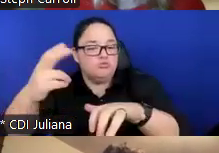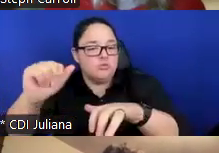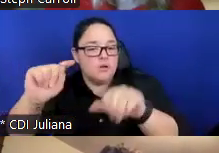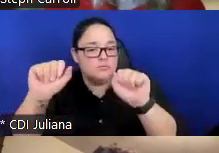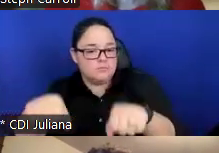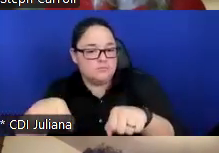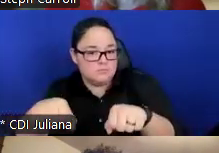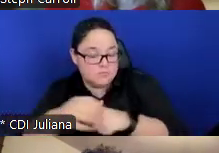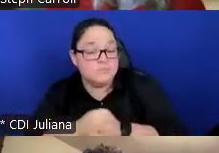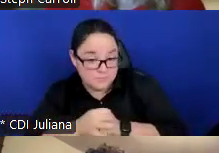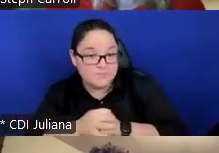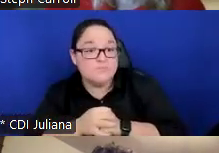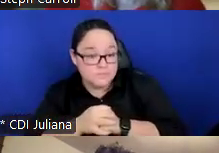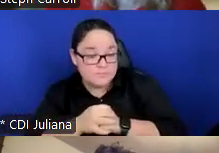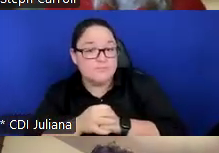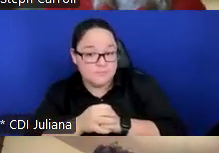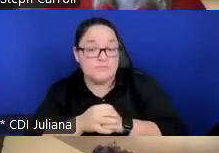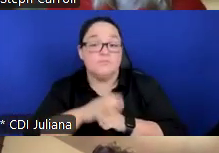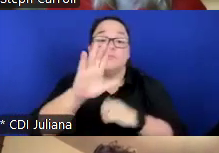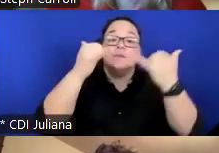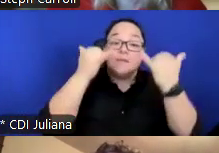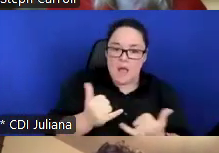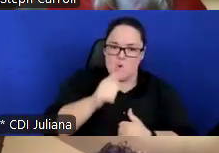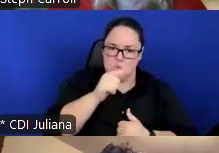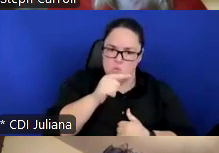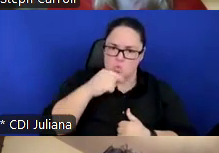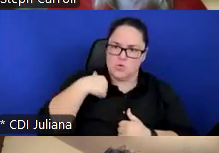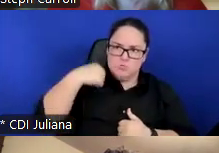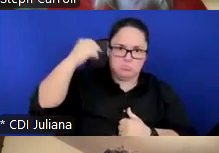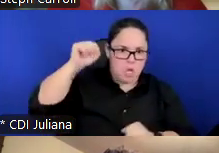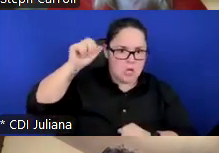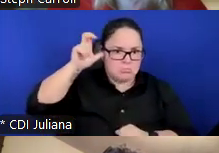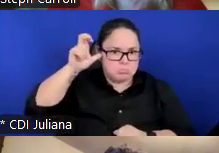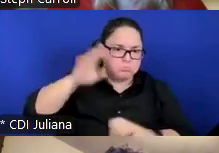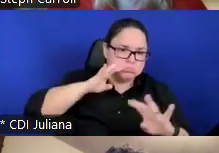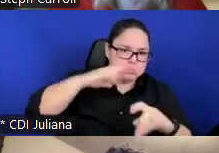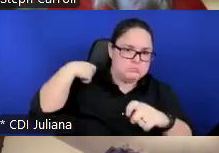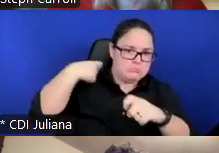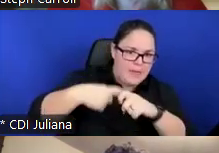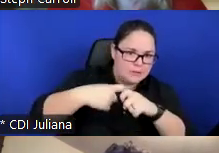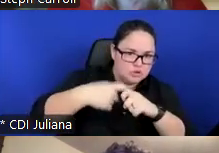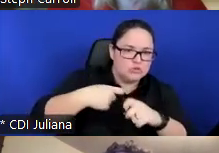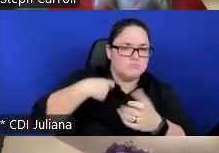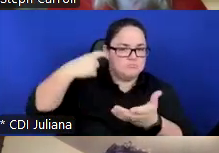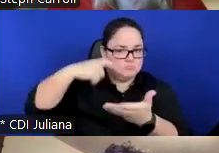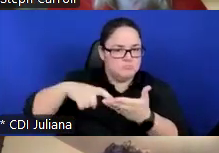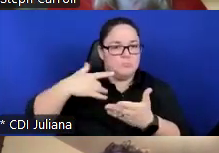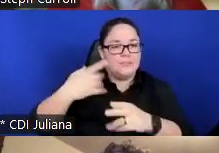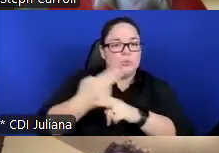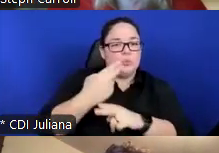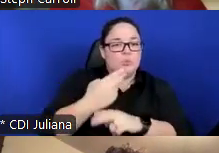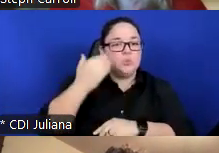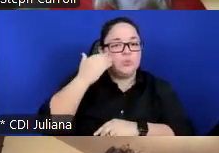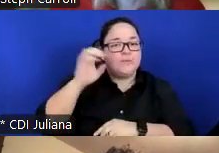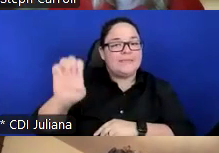la terminación will E have en observed that we vez are de la using tradicional the A E o O. ending Por instead ejemplo, of the cuando traditional A or dijimos O ending. bienvenides For al example, inicio. when